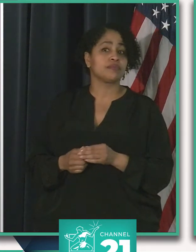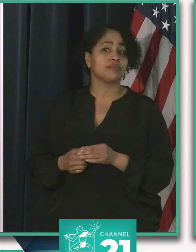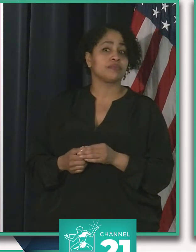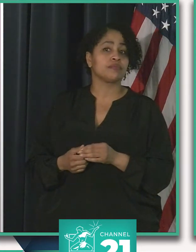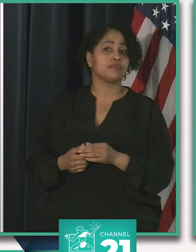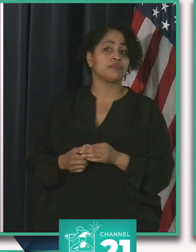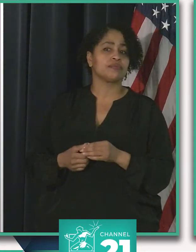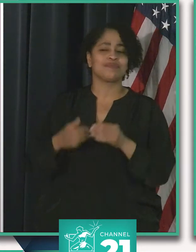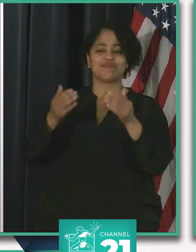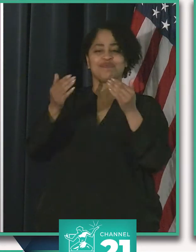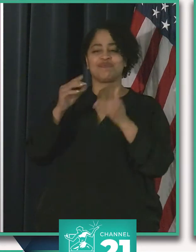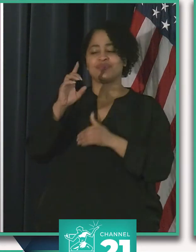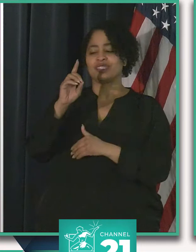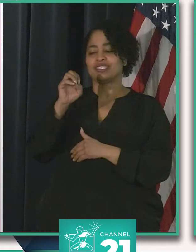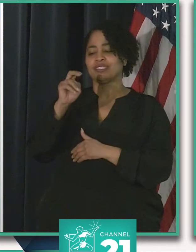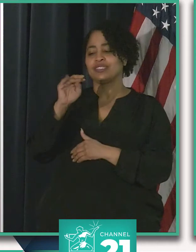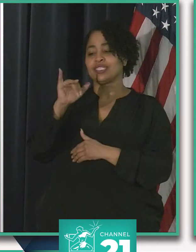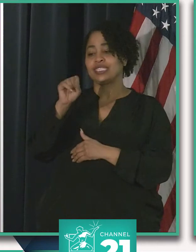Next is Denise.